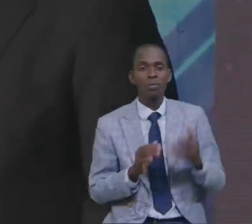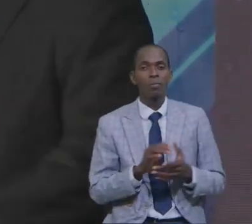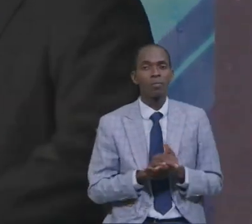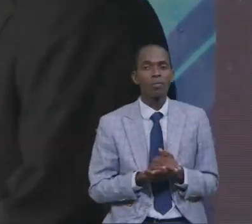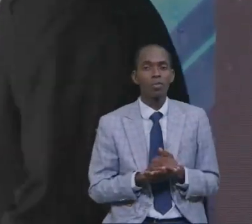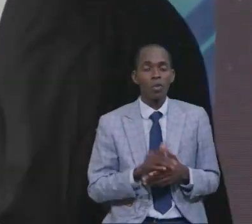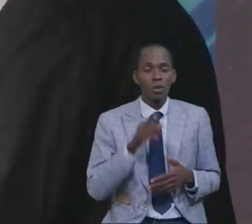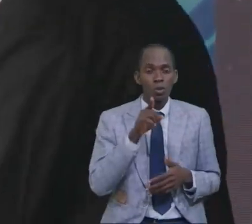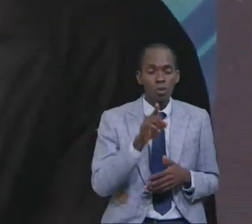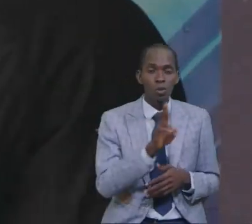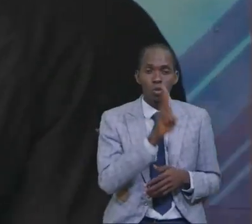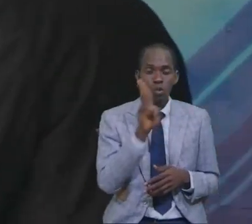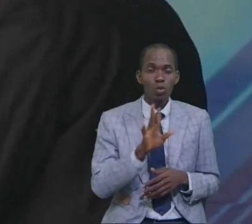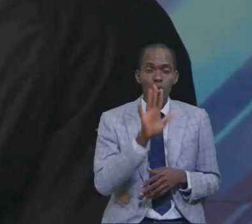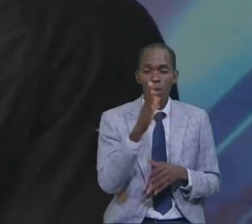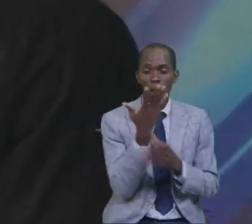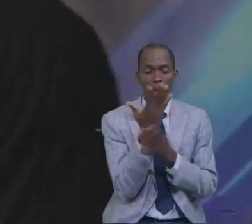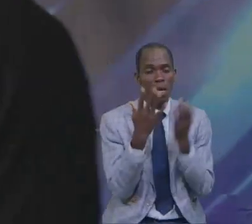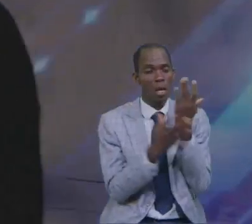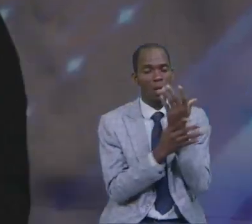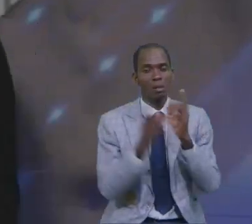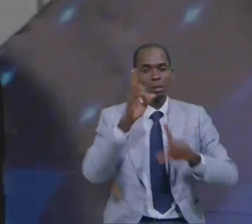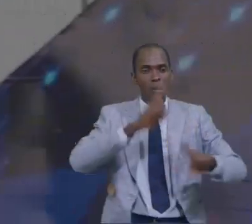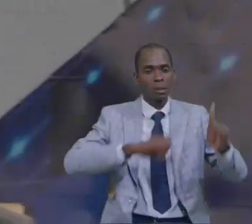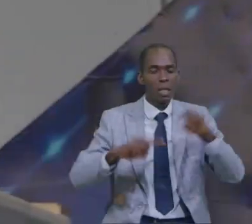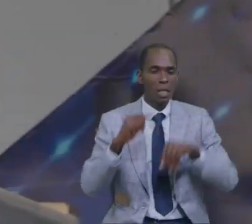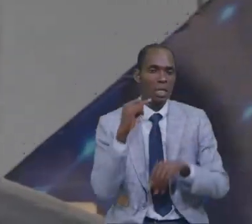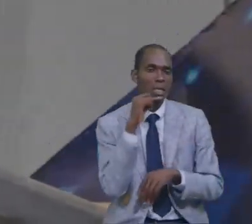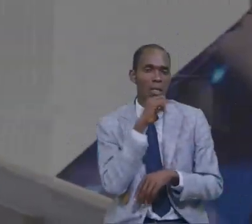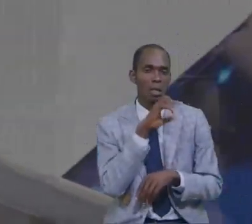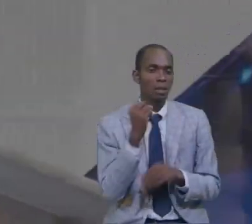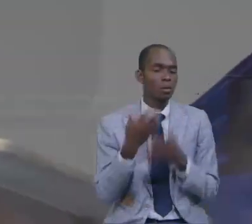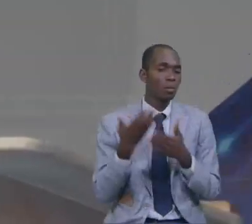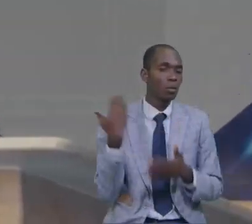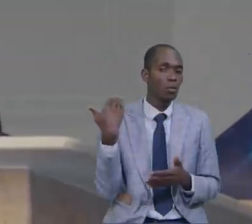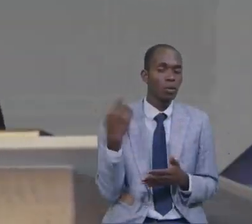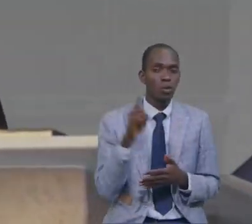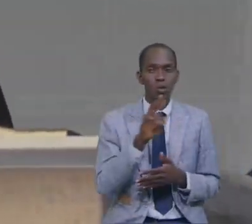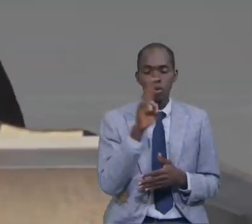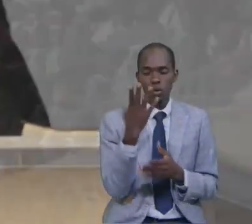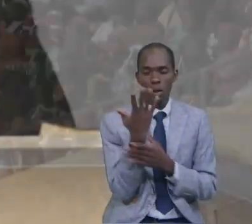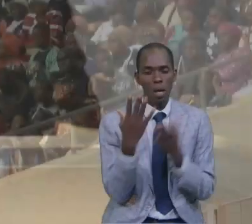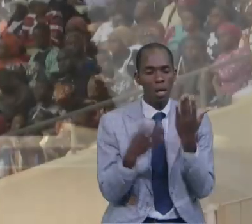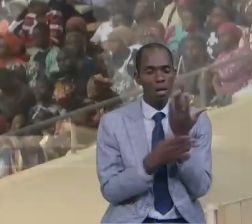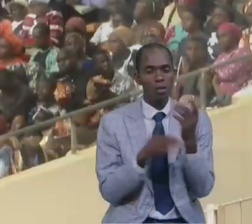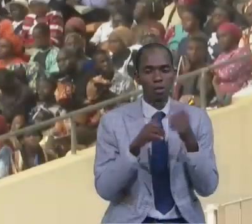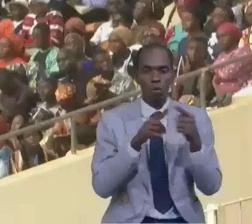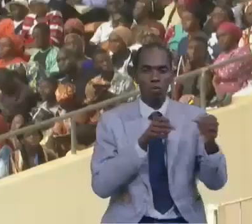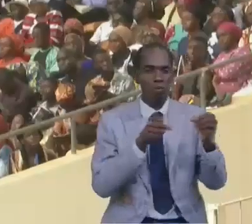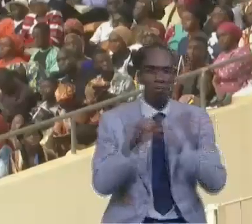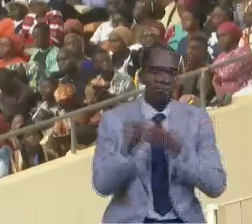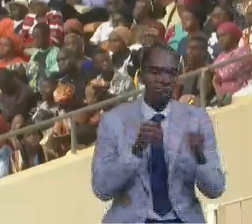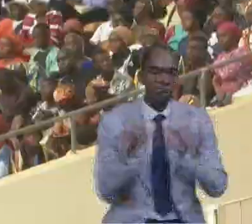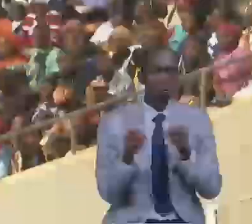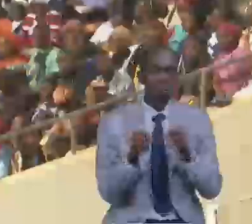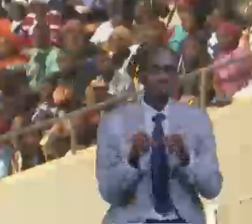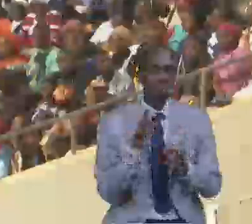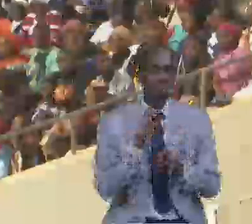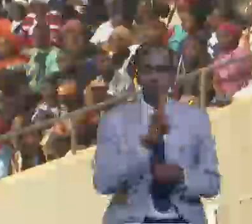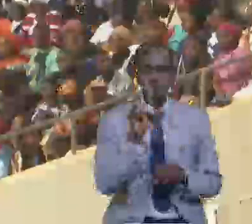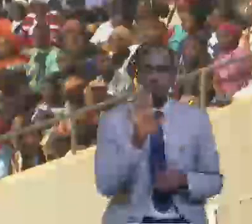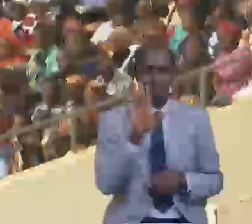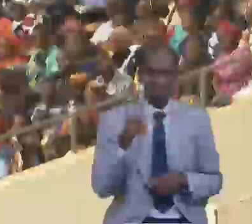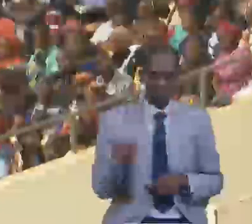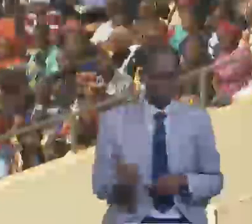fight. He'll use your legs to dance to the tune of the world. He'll use your ears